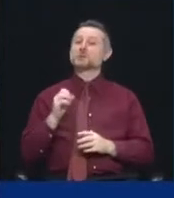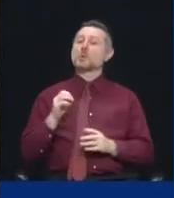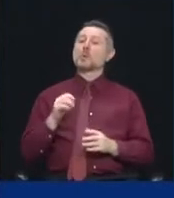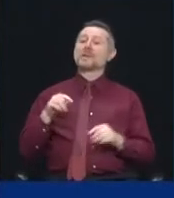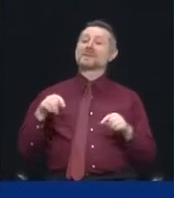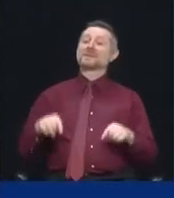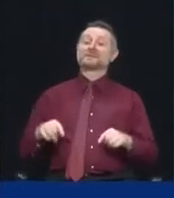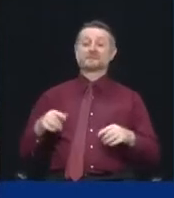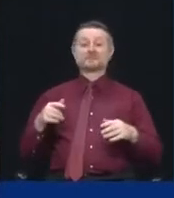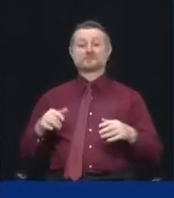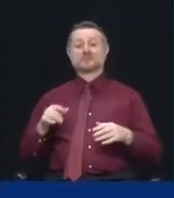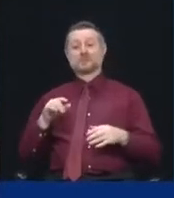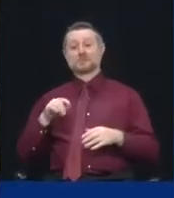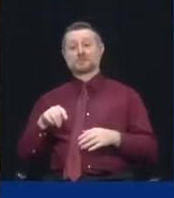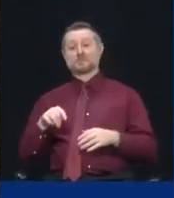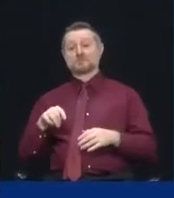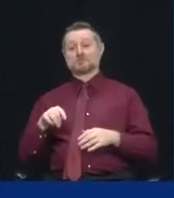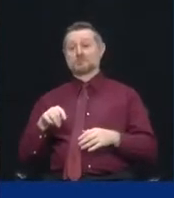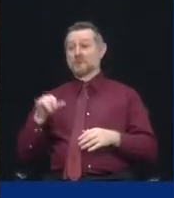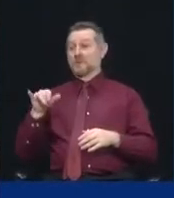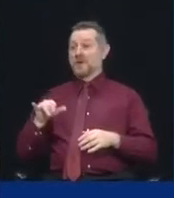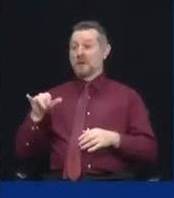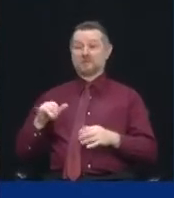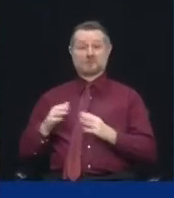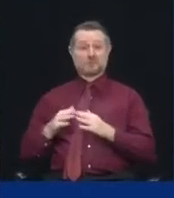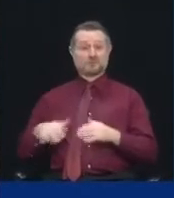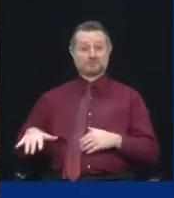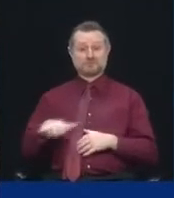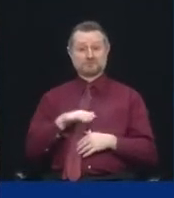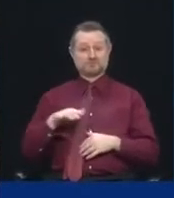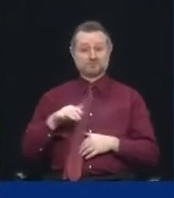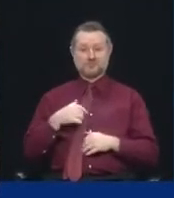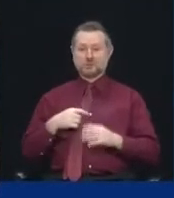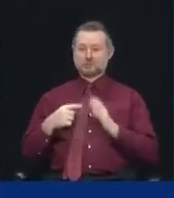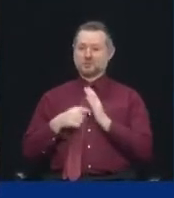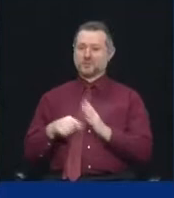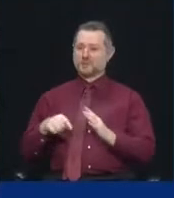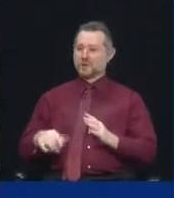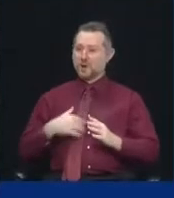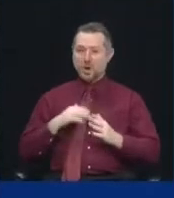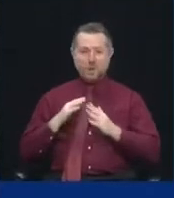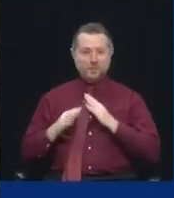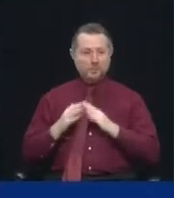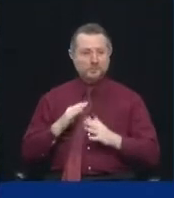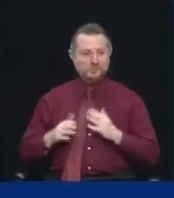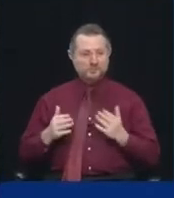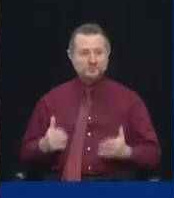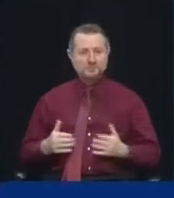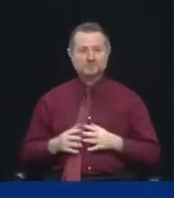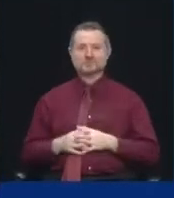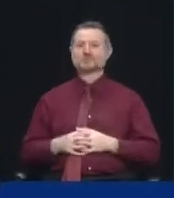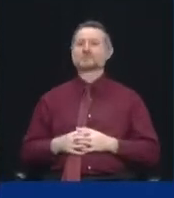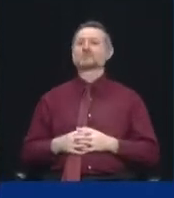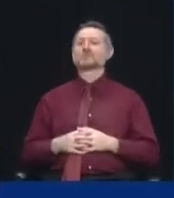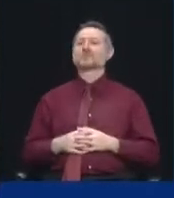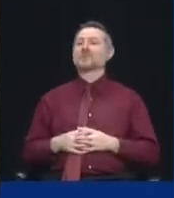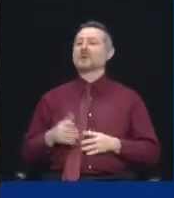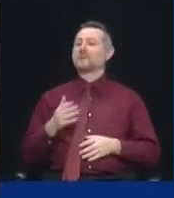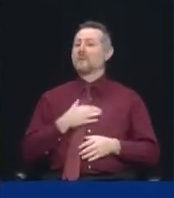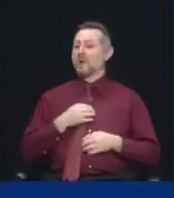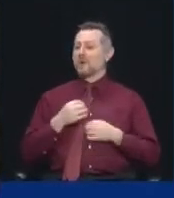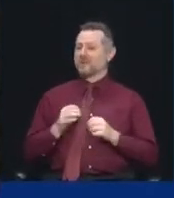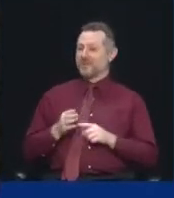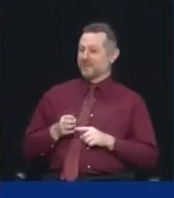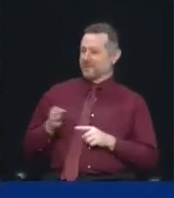site in Yonkers, in the community I represent, just a few blocks from my office and